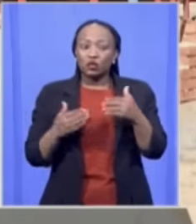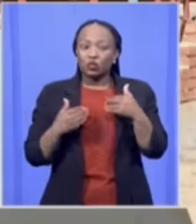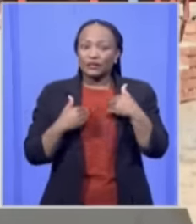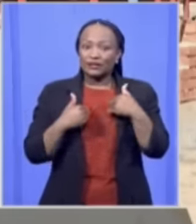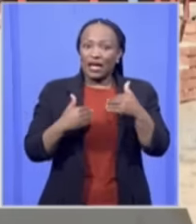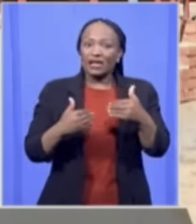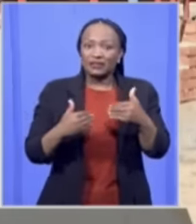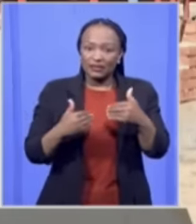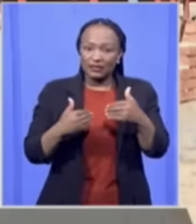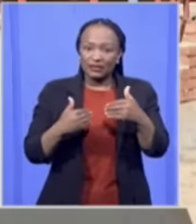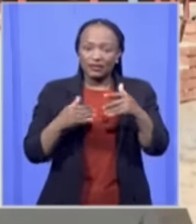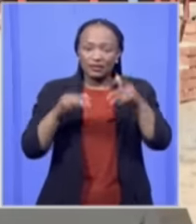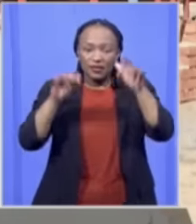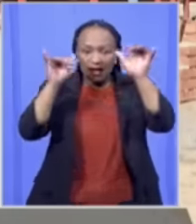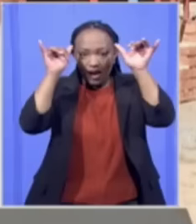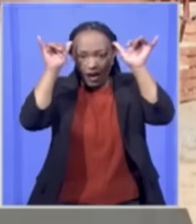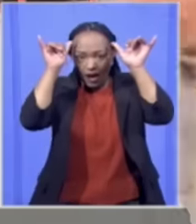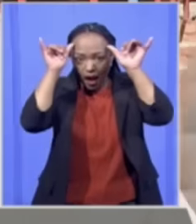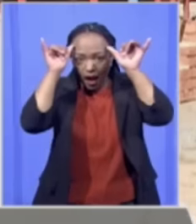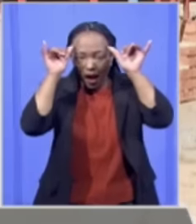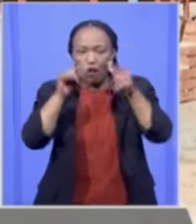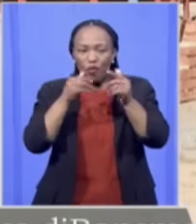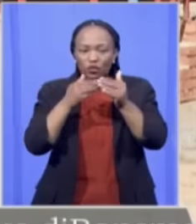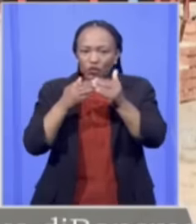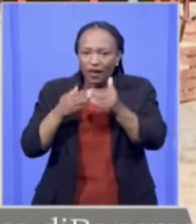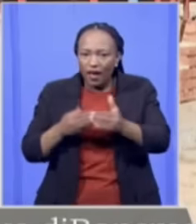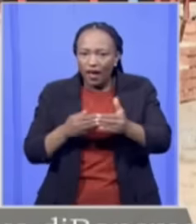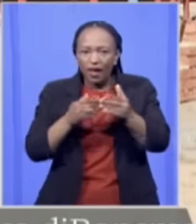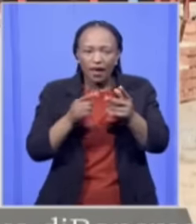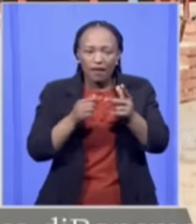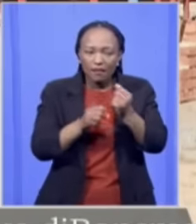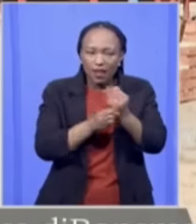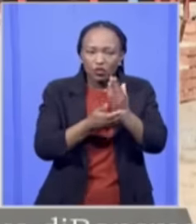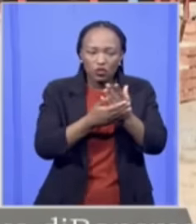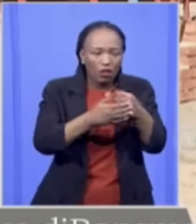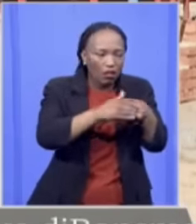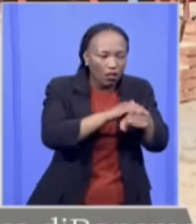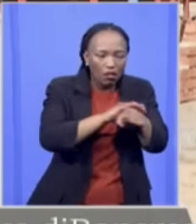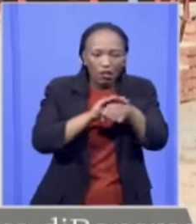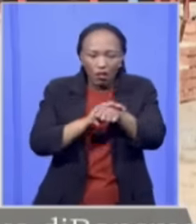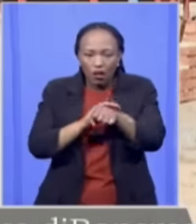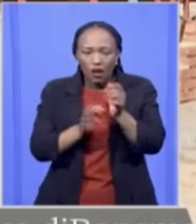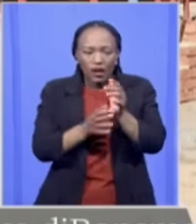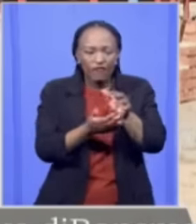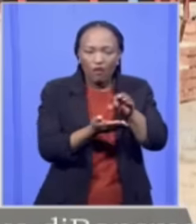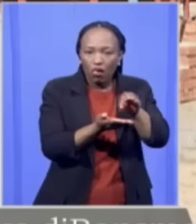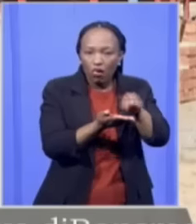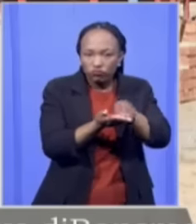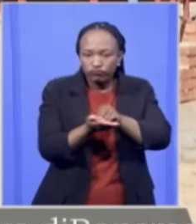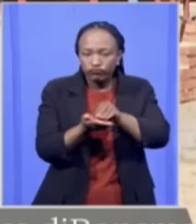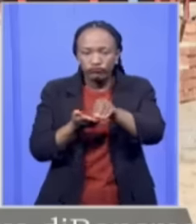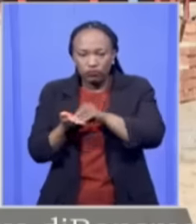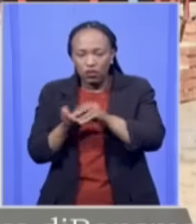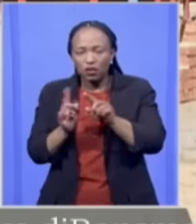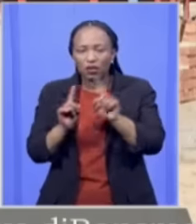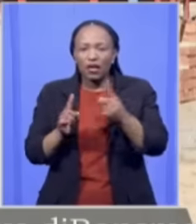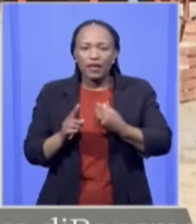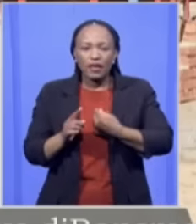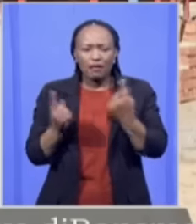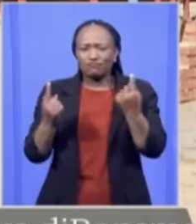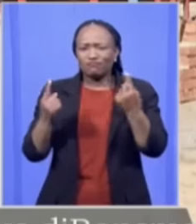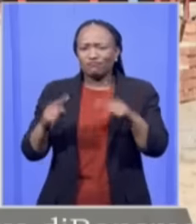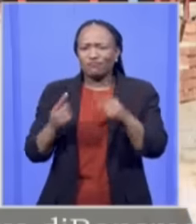breeding cows and walking around, but it's also about record keeping. But a lot of young people are not coming into stud because I